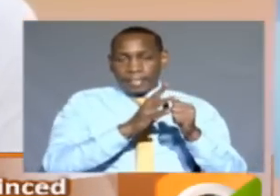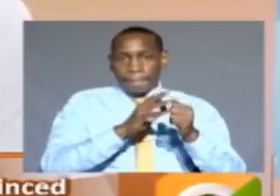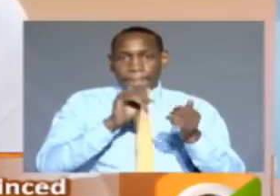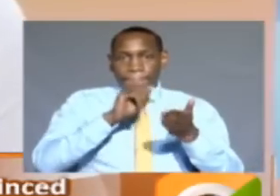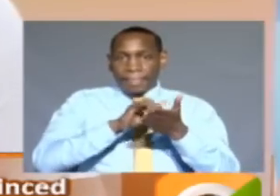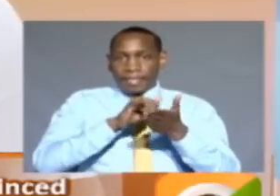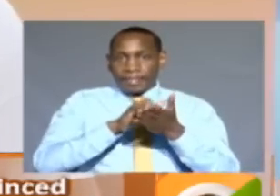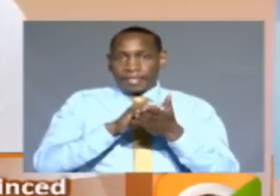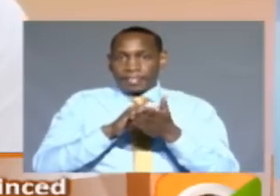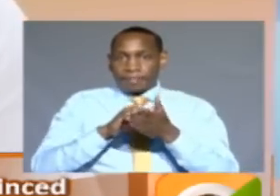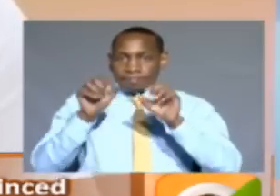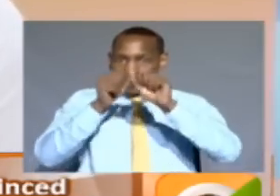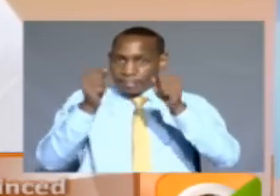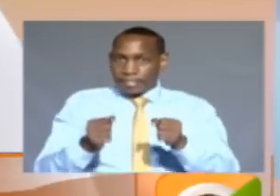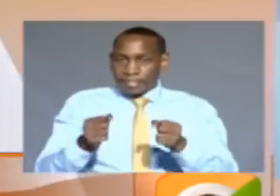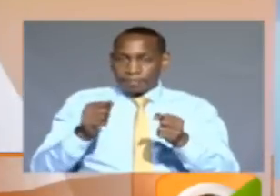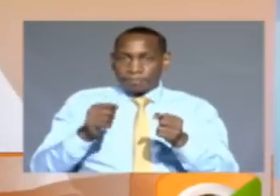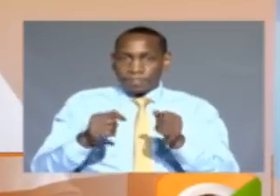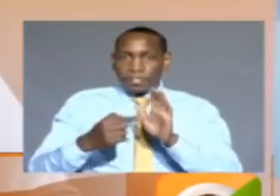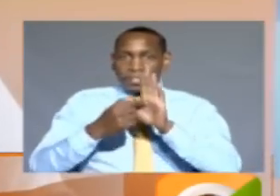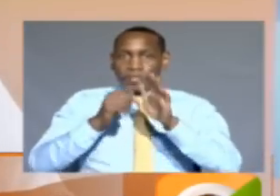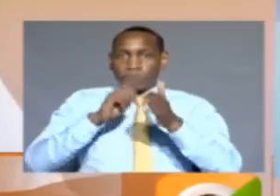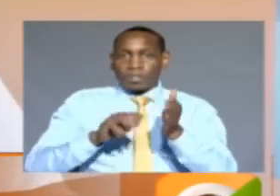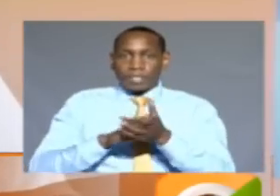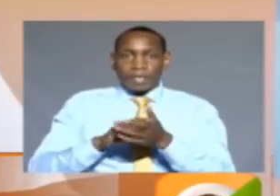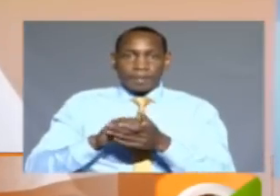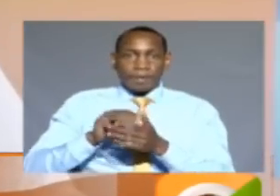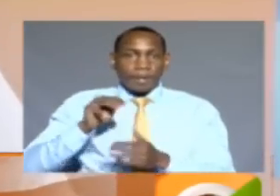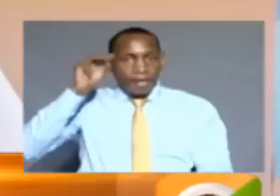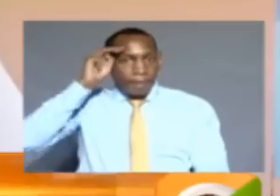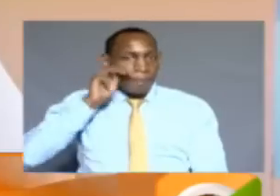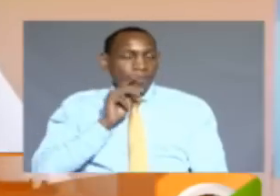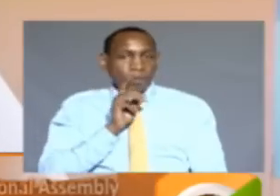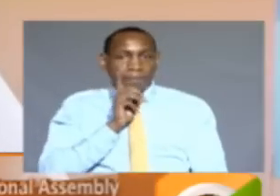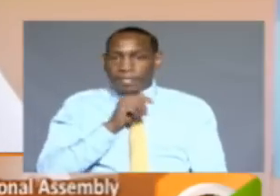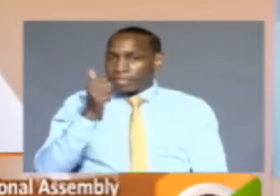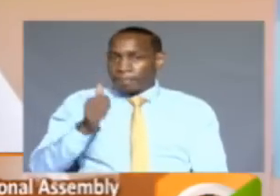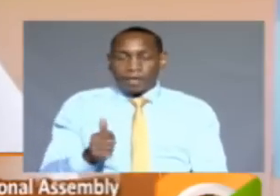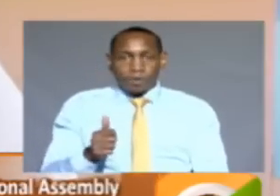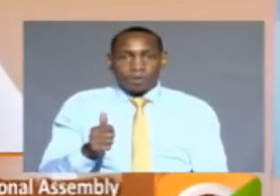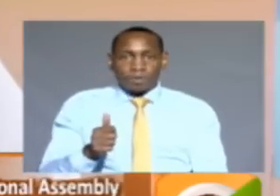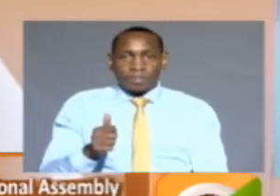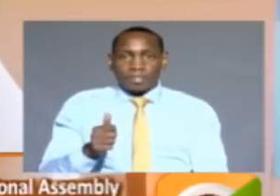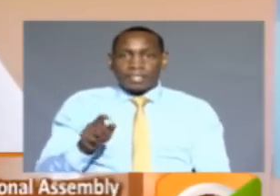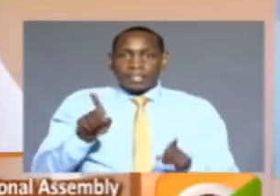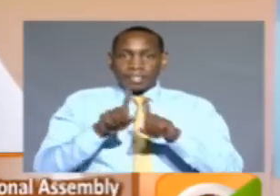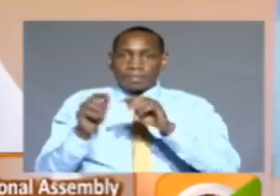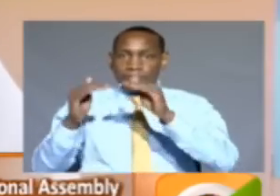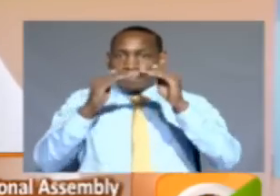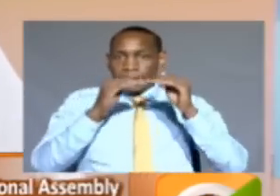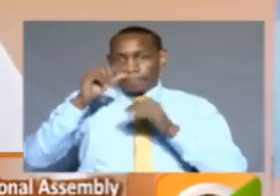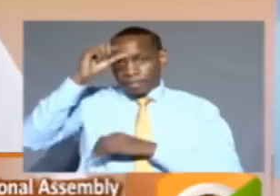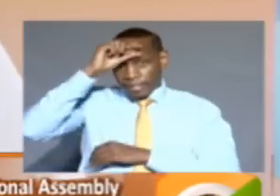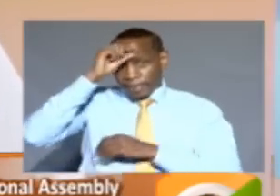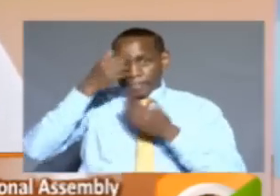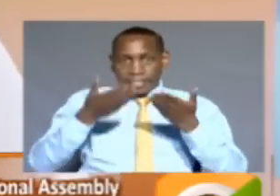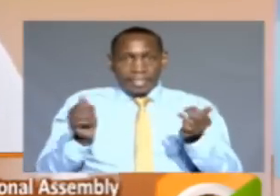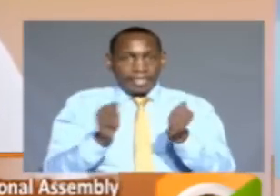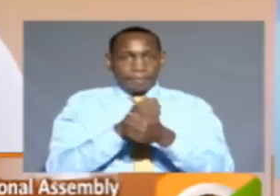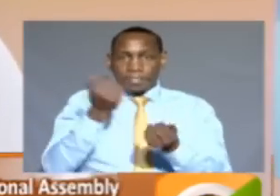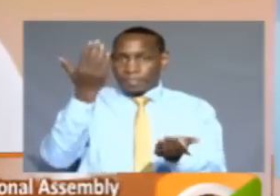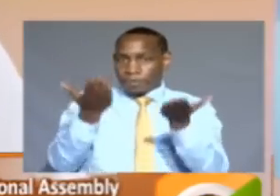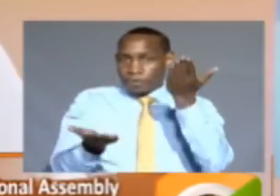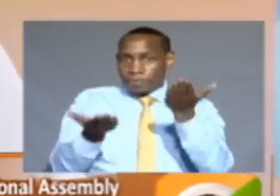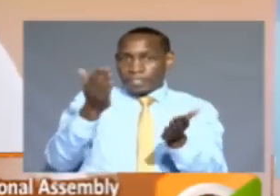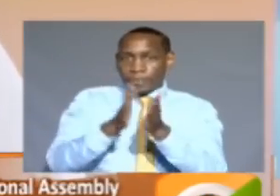2013. That airlock is in the system. That is the immaturity you see. You listen to even whatever level of government these days. You can't compare it